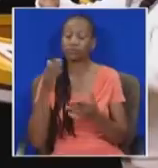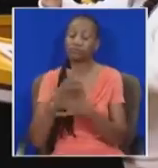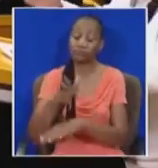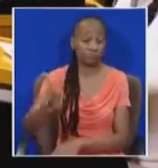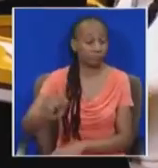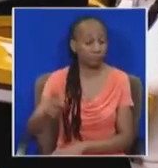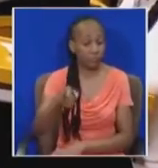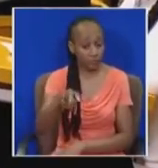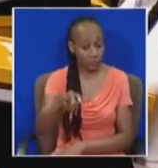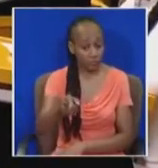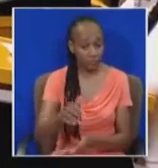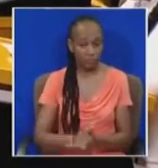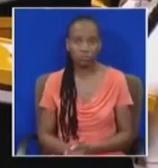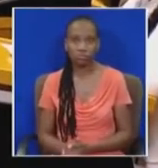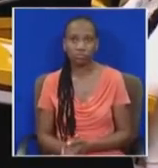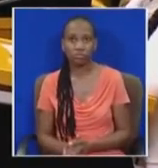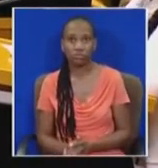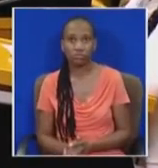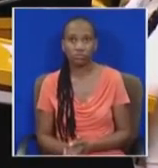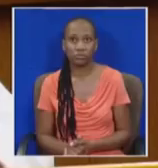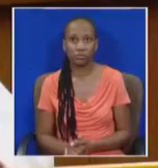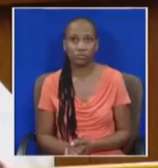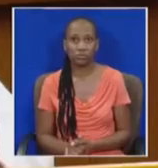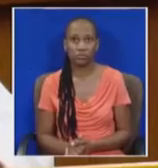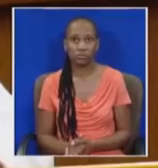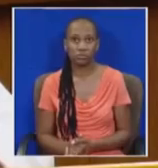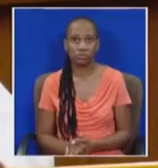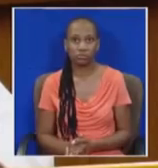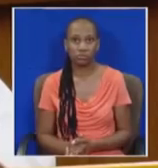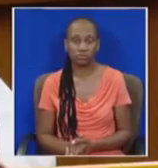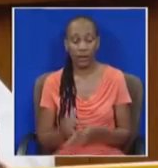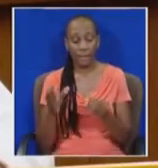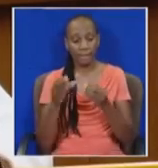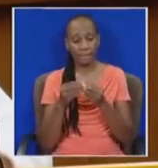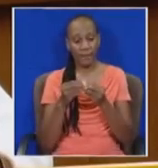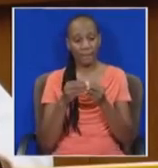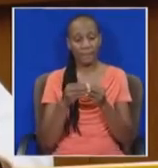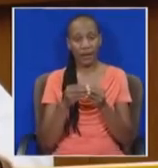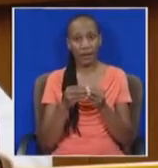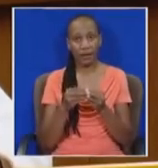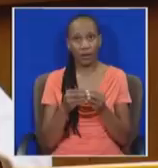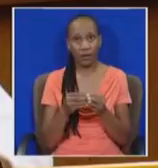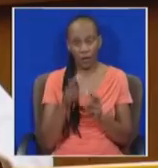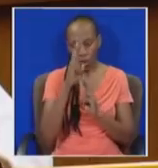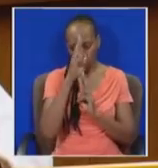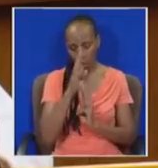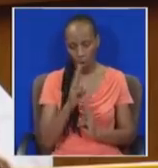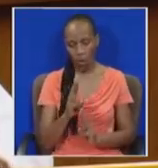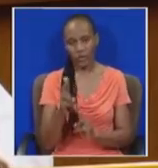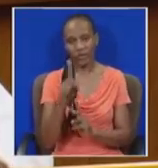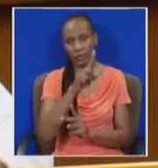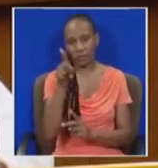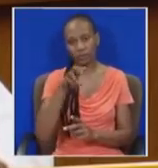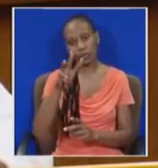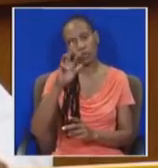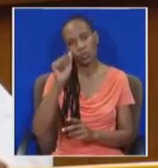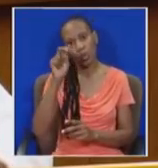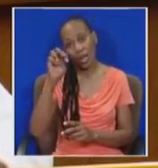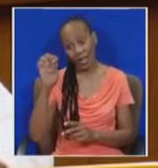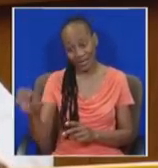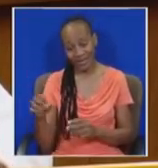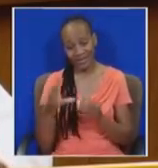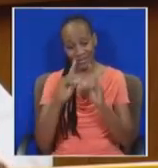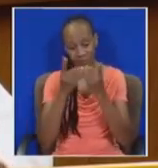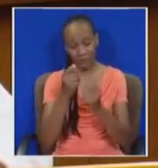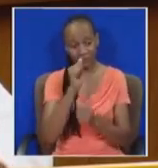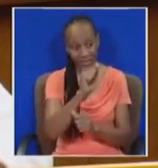Guptas. The contract between Estina and Honourable, and I use that very loosely, Zwane's department, was